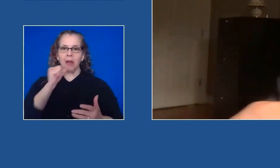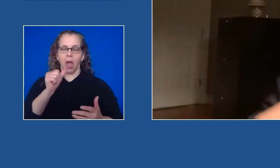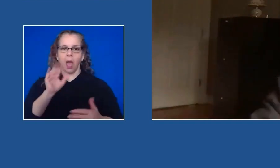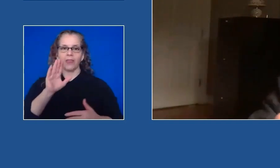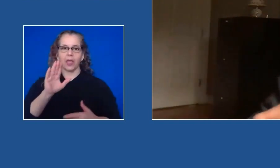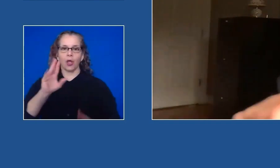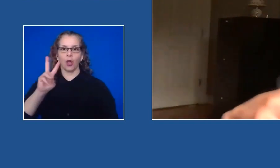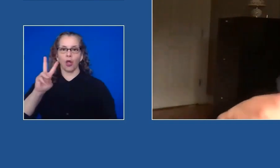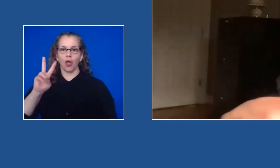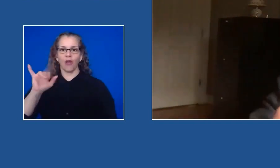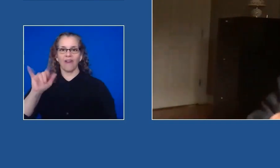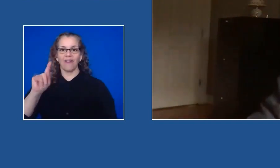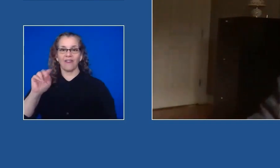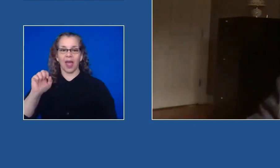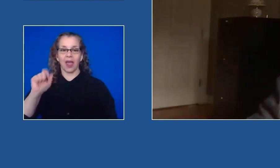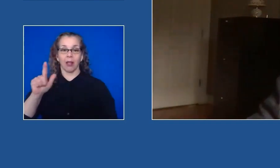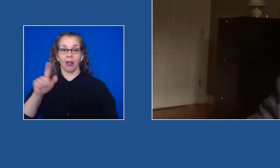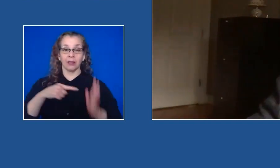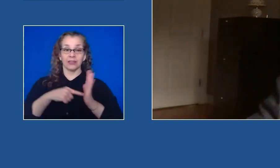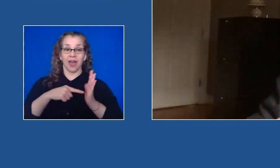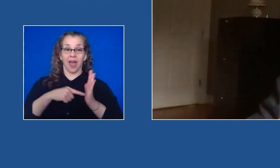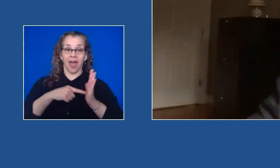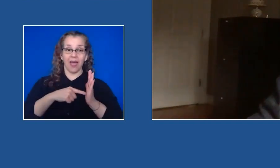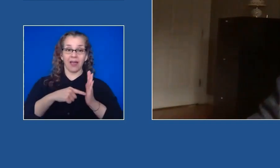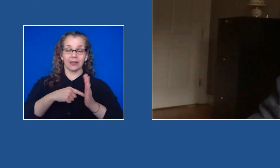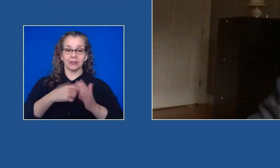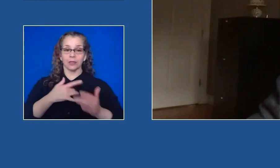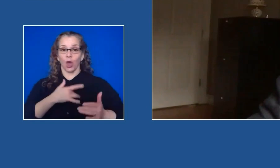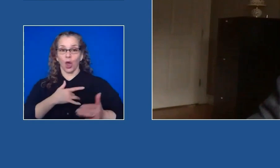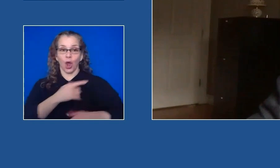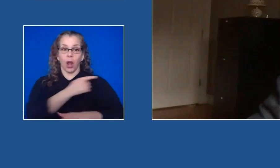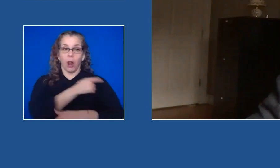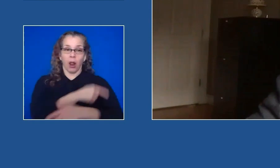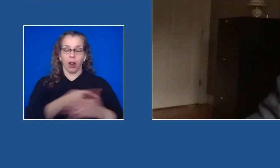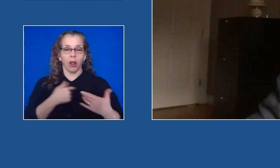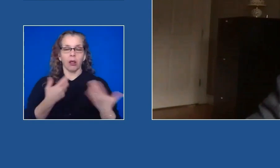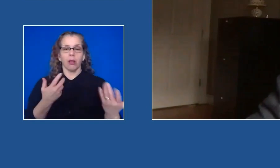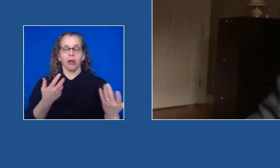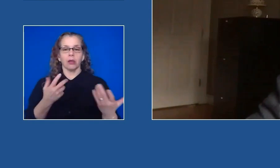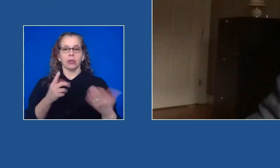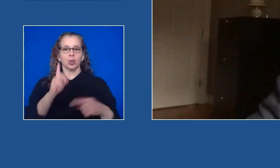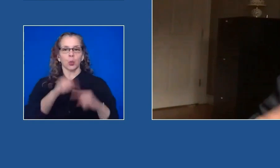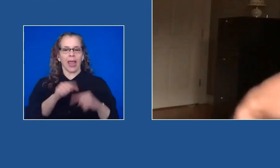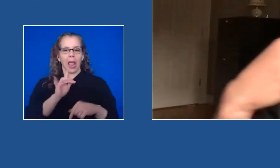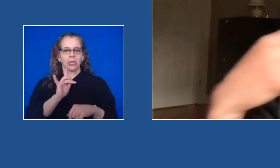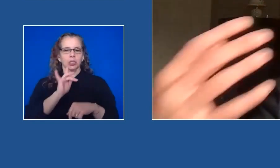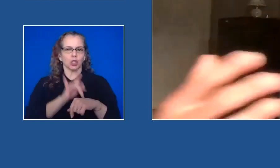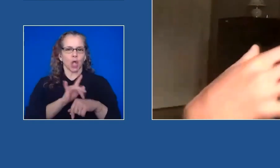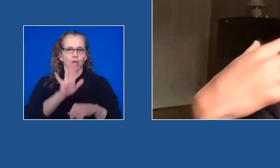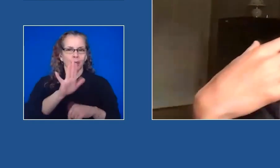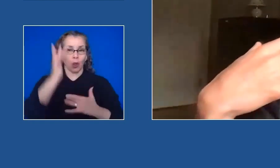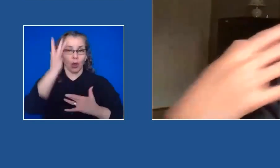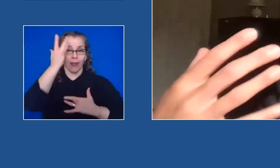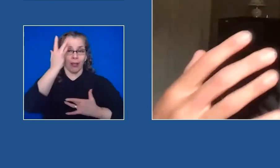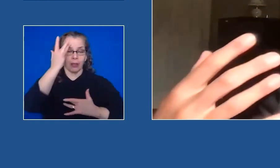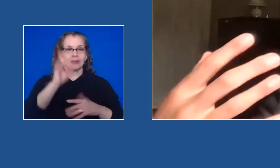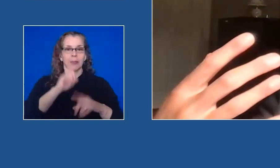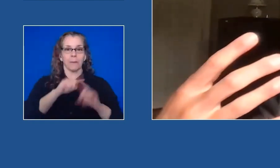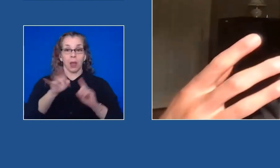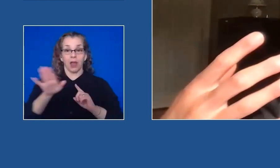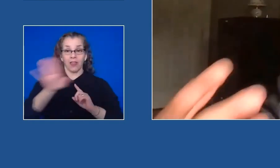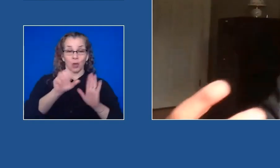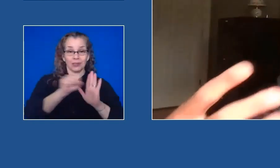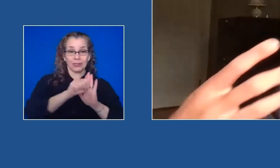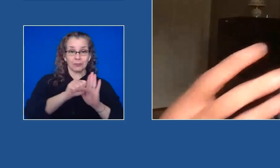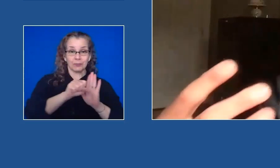an appreciable physical thing that you can actually touch. But the symptoms they're exhibiting